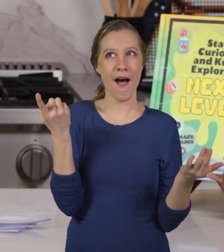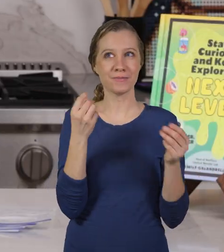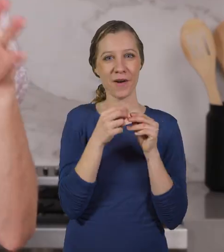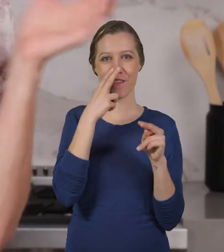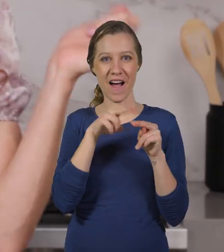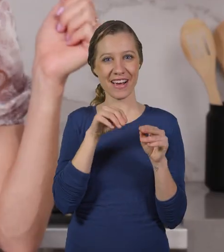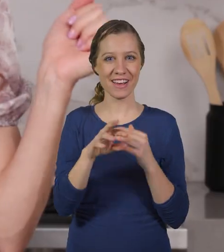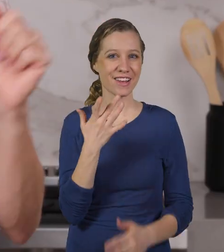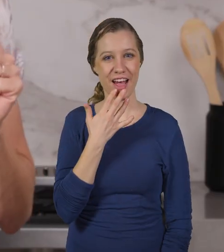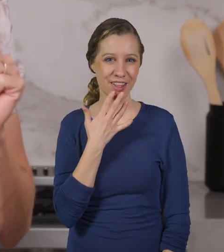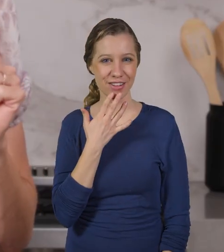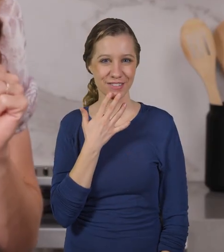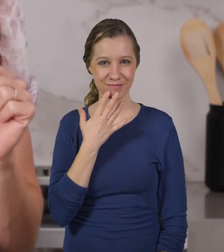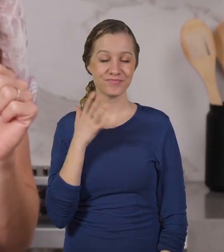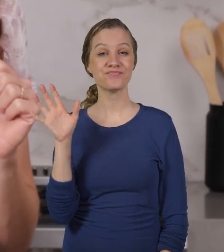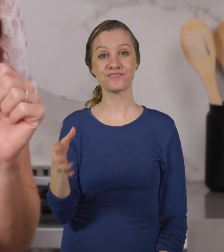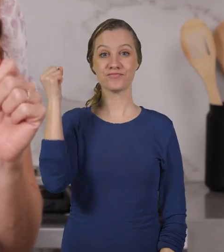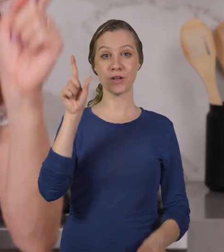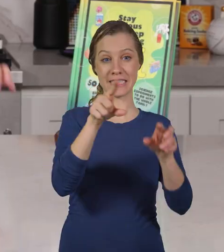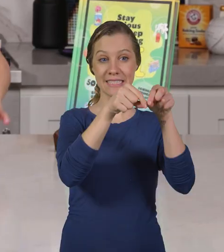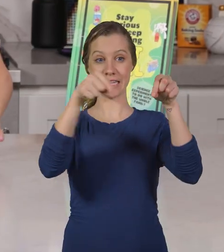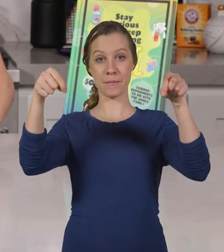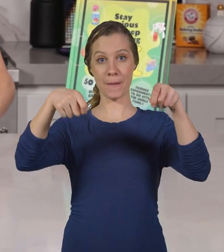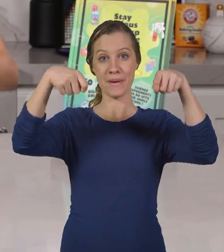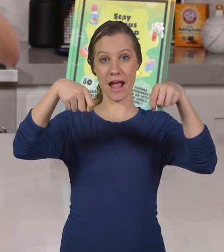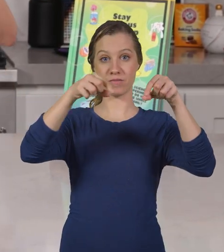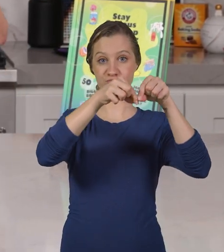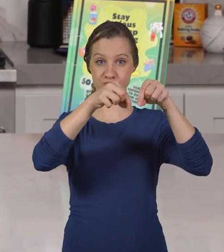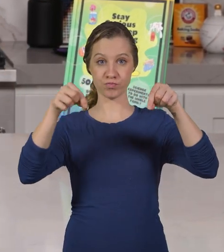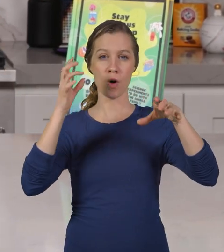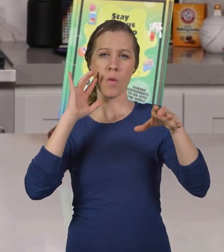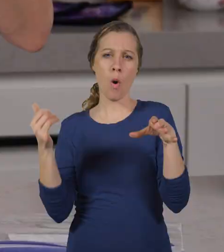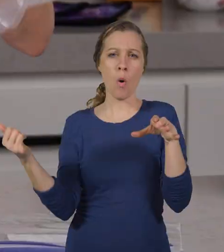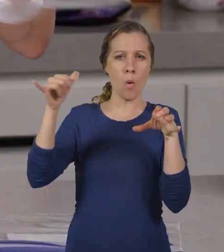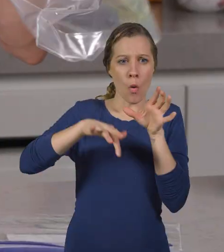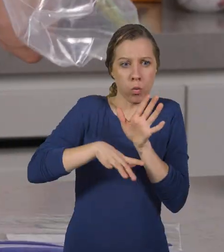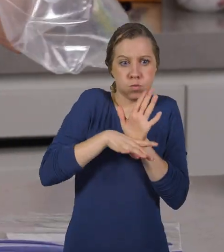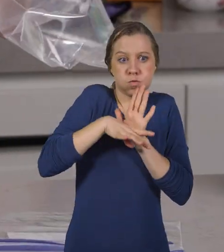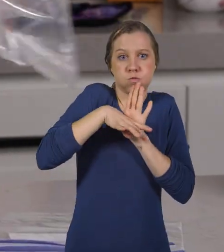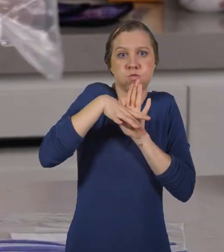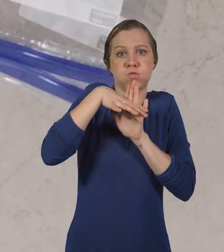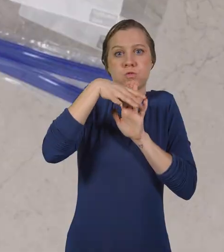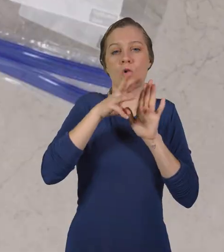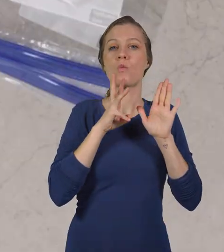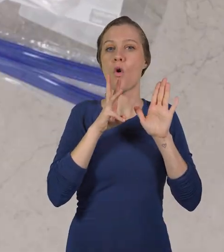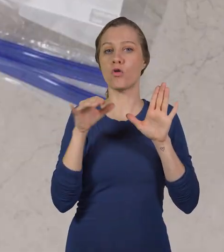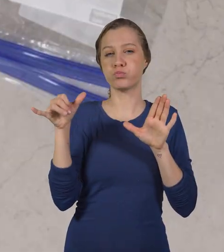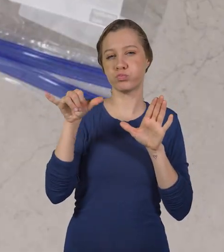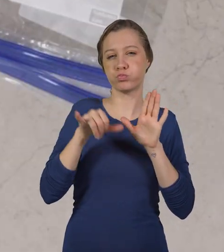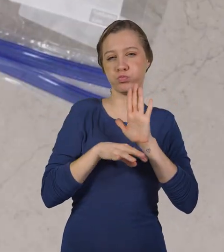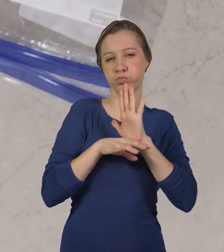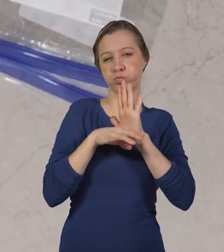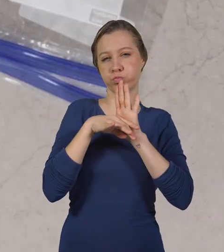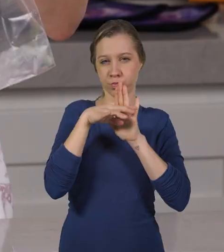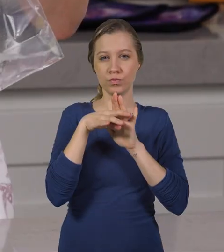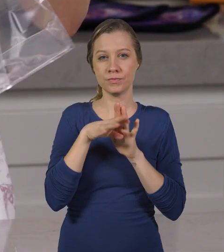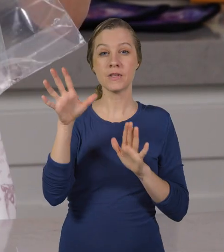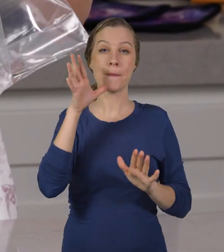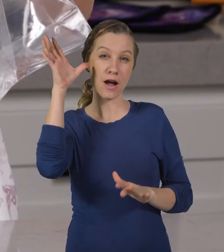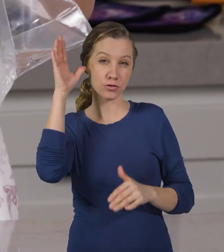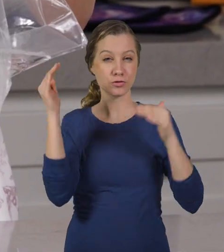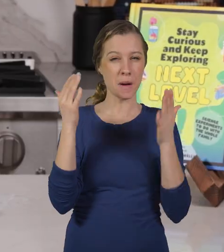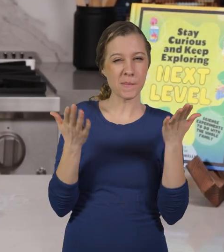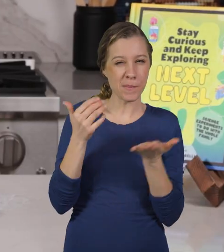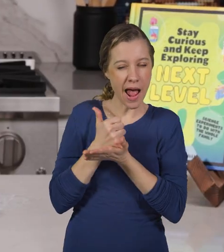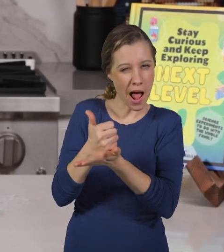my water just because everything is more fun in color. First, grab your sealable bag, and we are going to fill it mostly to the top with water.